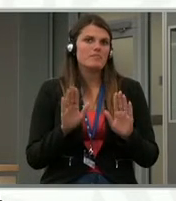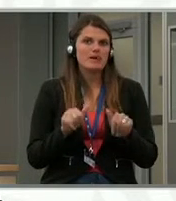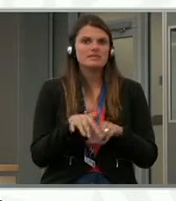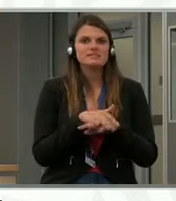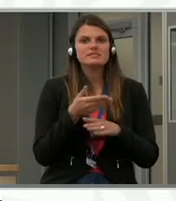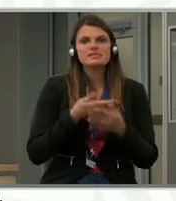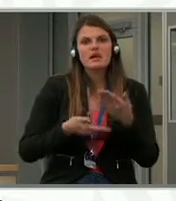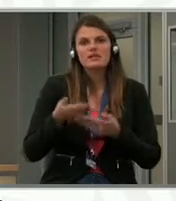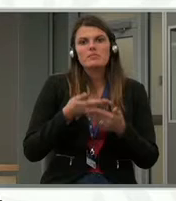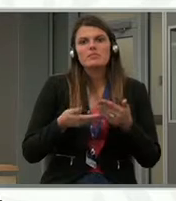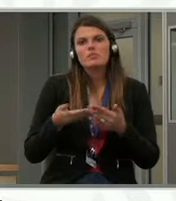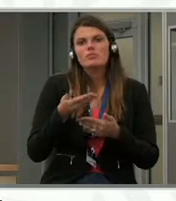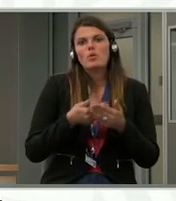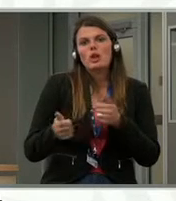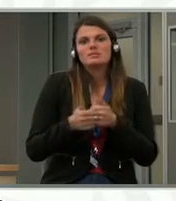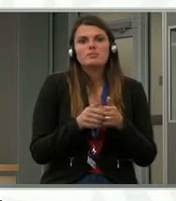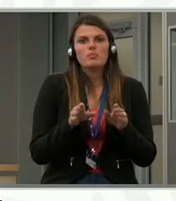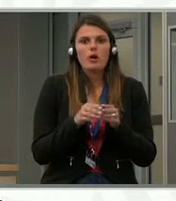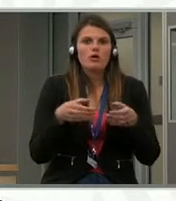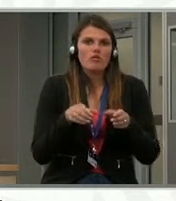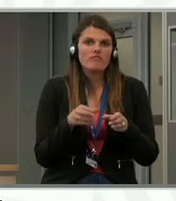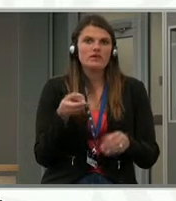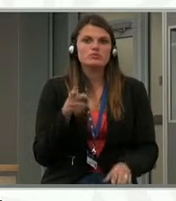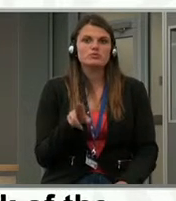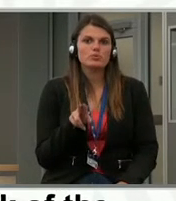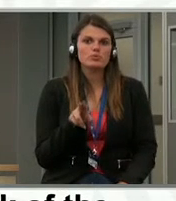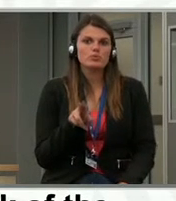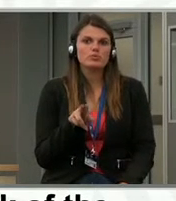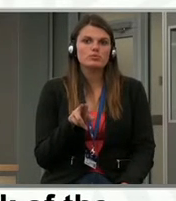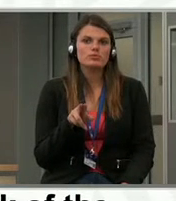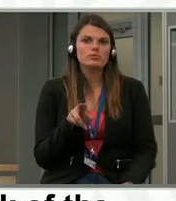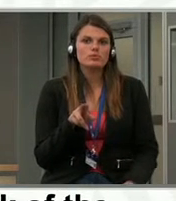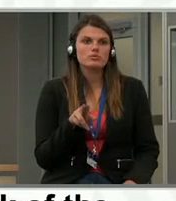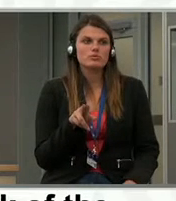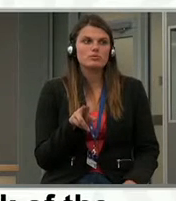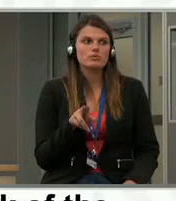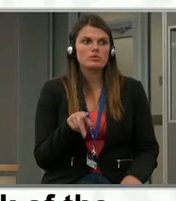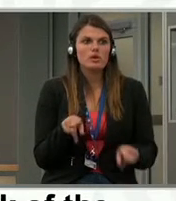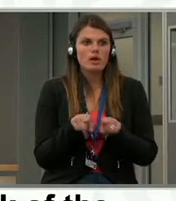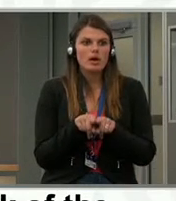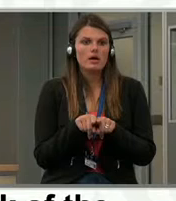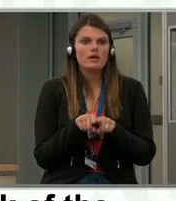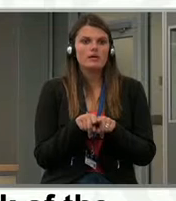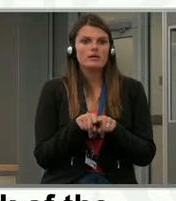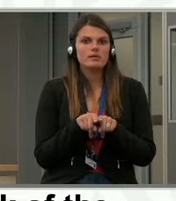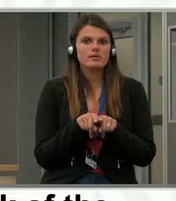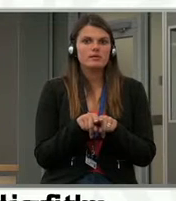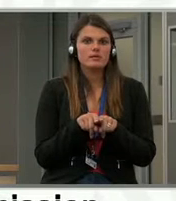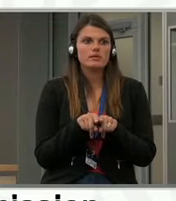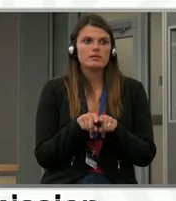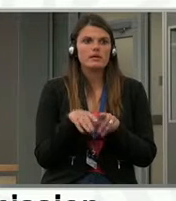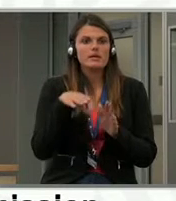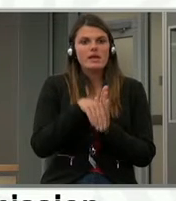of the European Strategy for a Digital Single Market, just launched by the Commission, inclusive vocational training schemes,